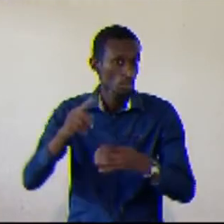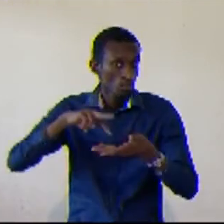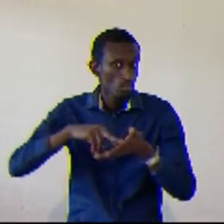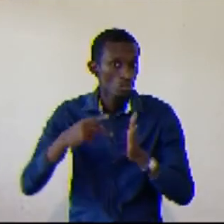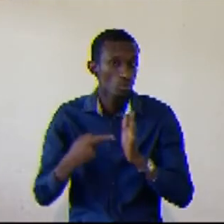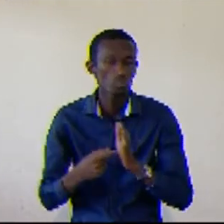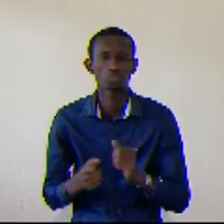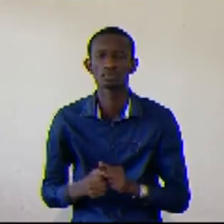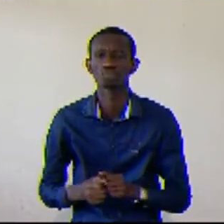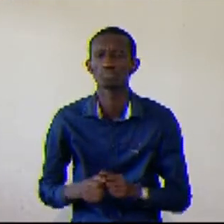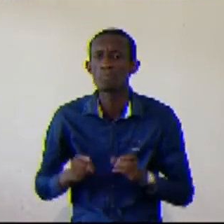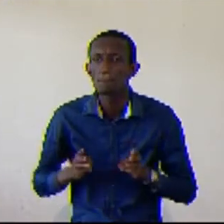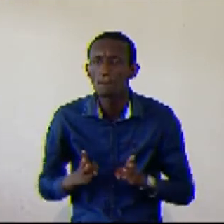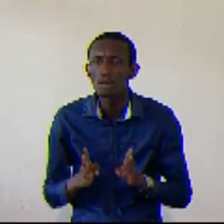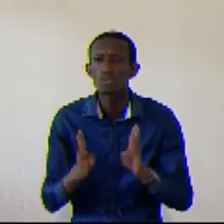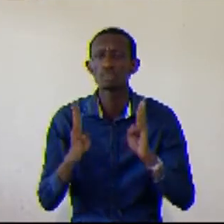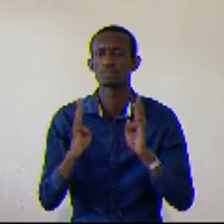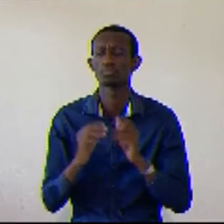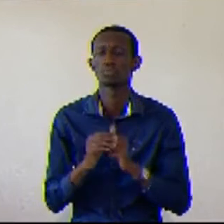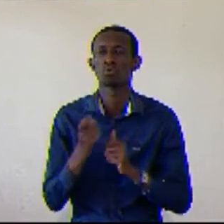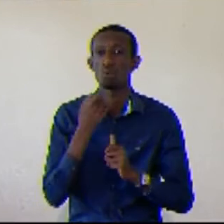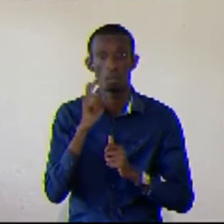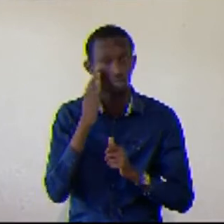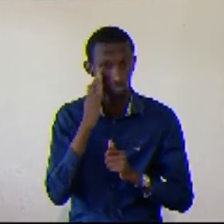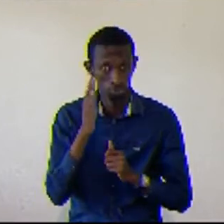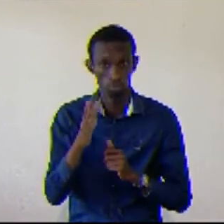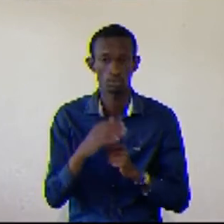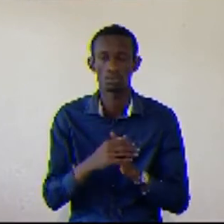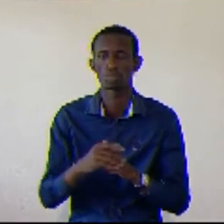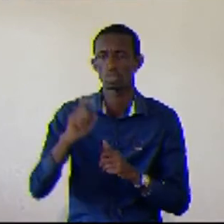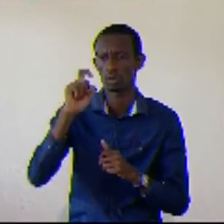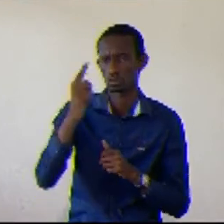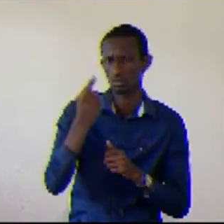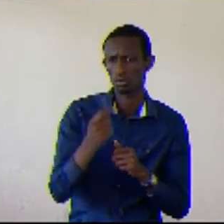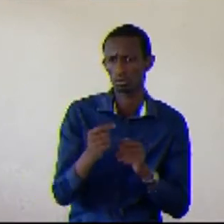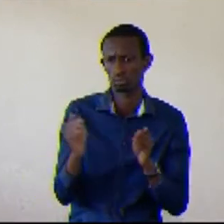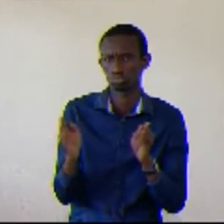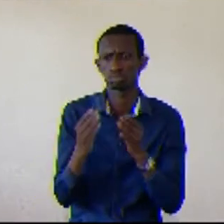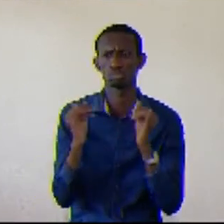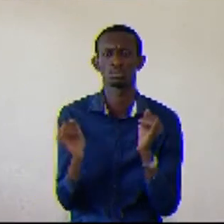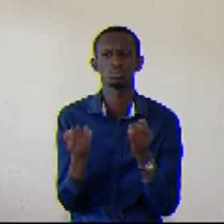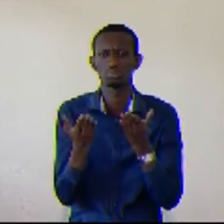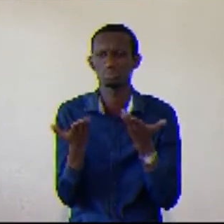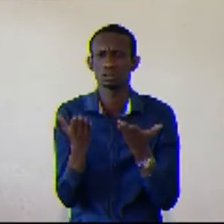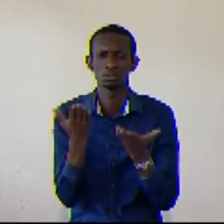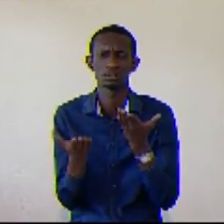method fails, and I have to consider my x1 as the approximation of that root.